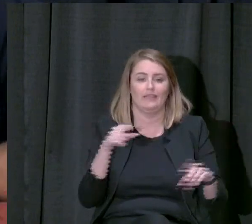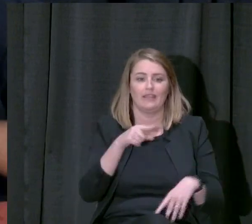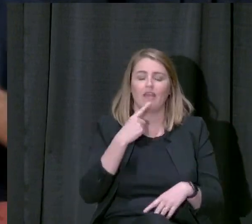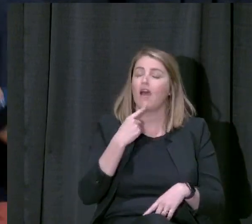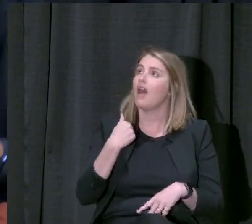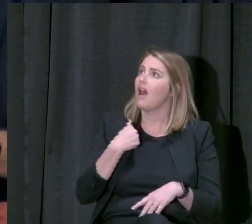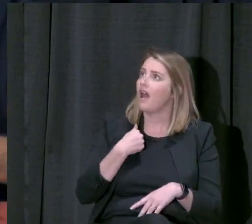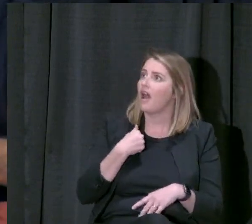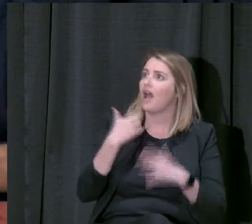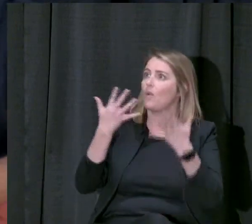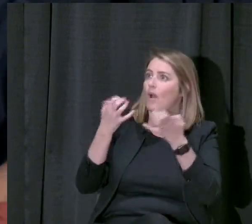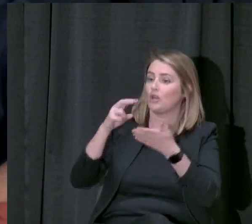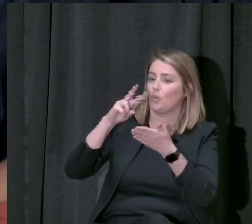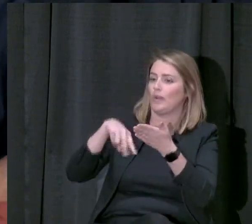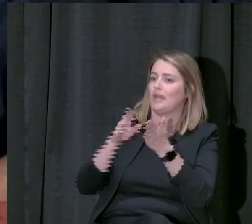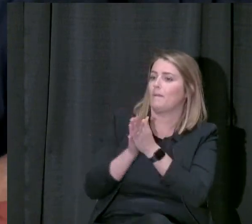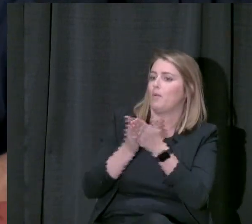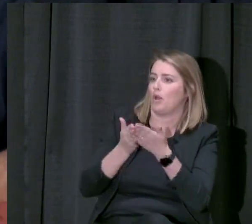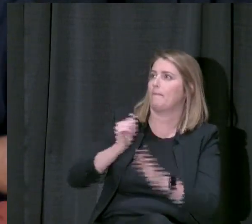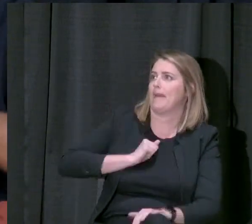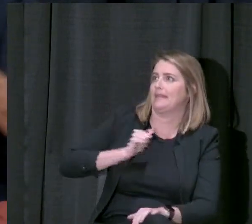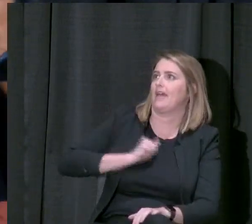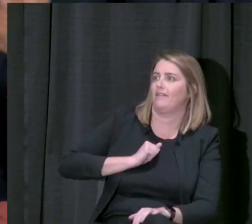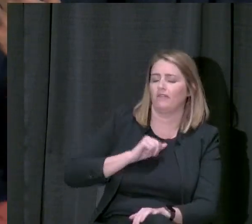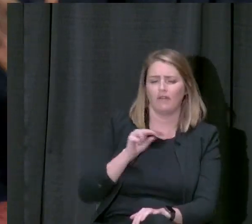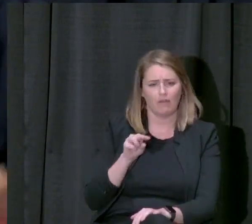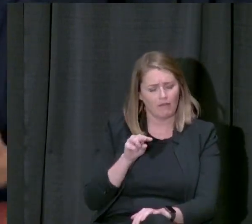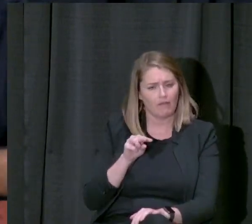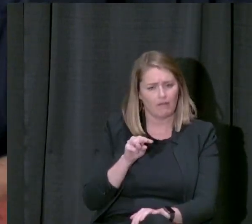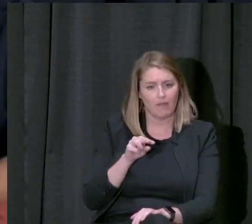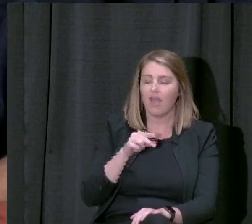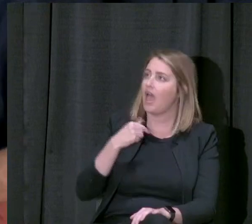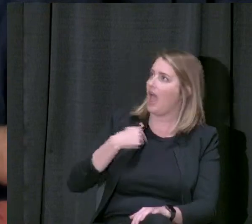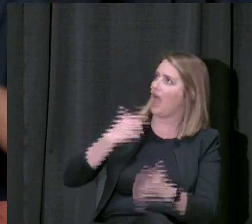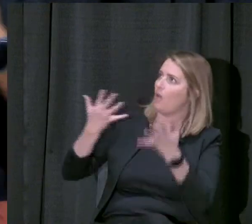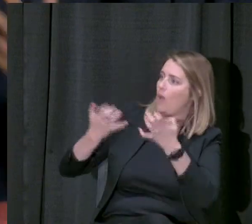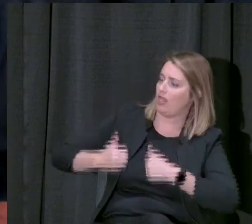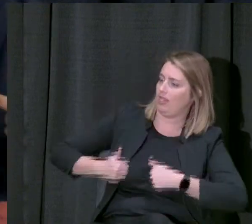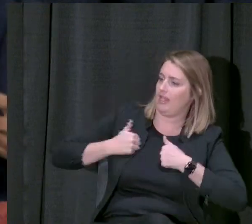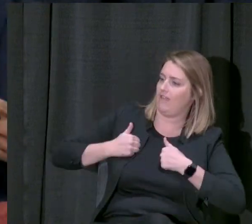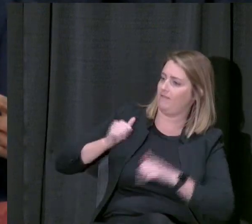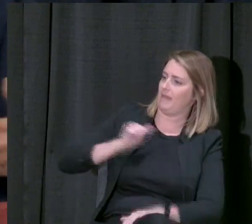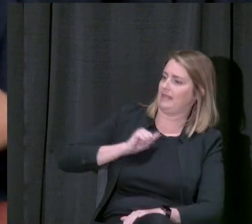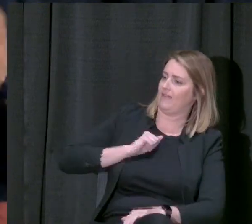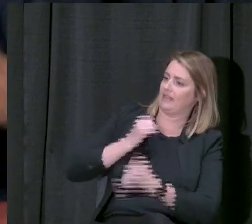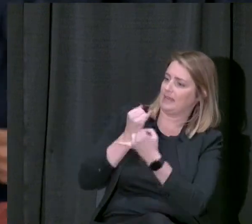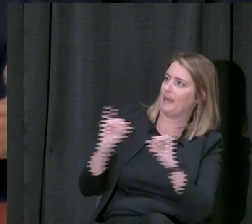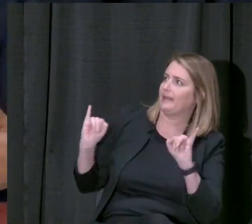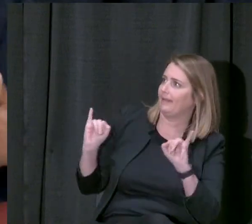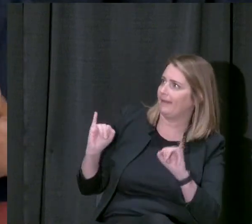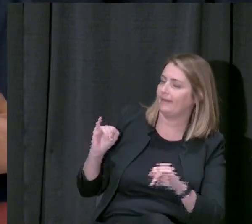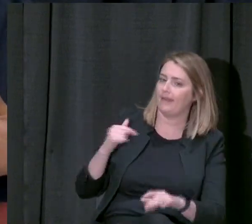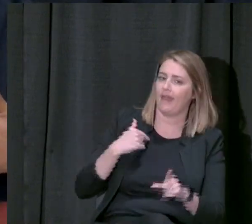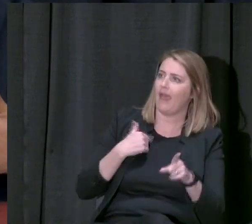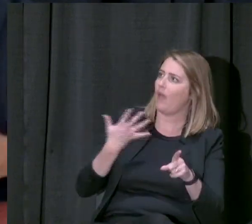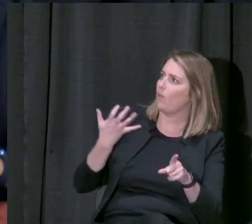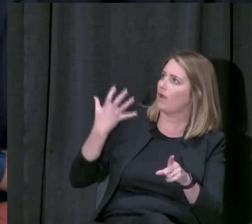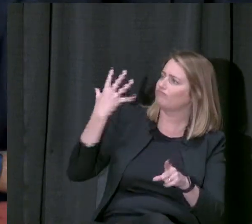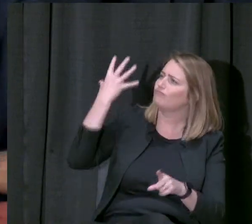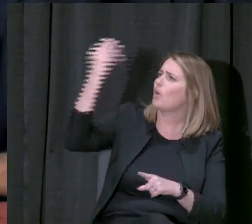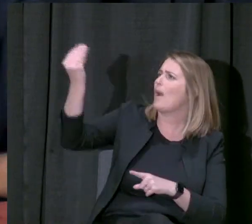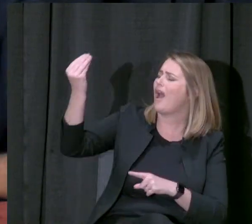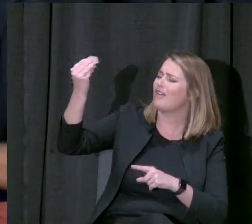to be able to read a book more independently. They wanted to be able to live independently. They wanted to be able to go out more